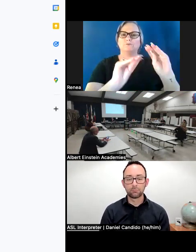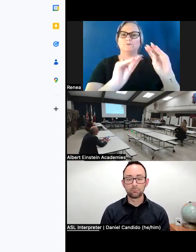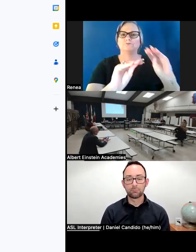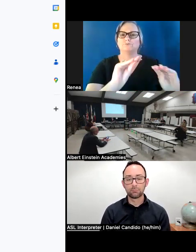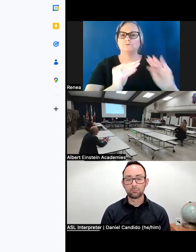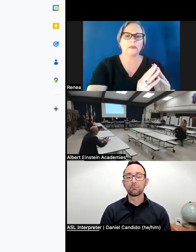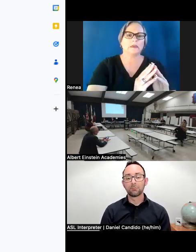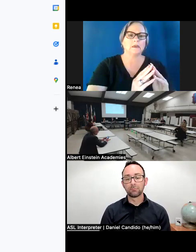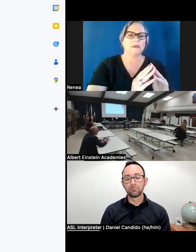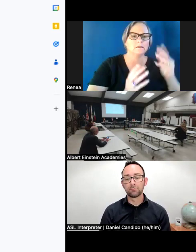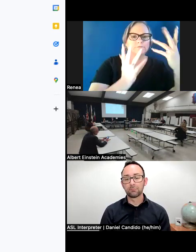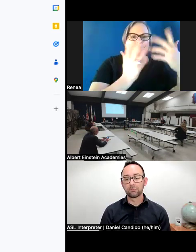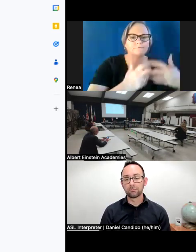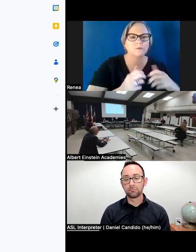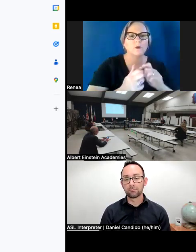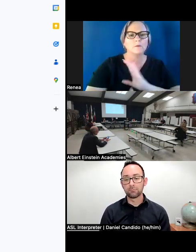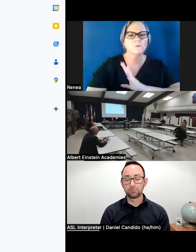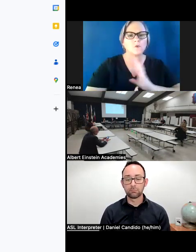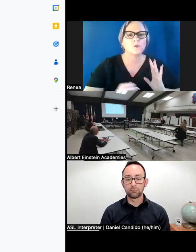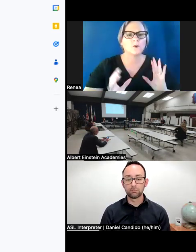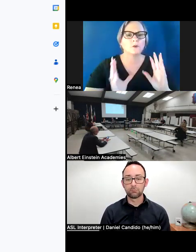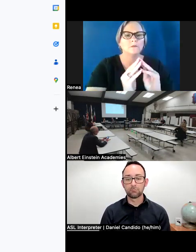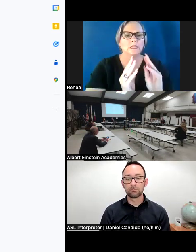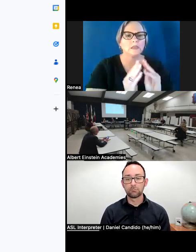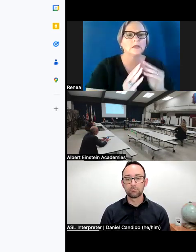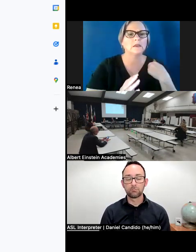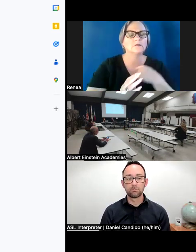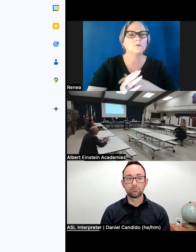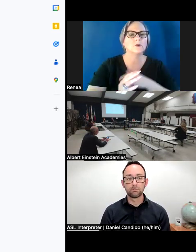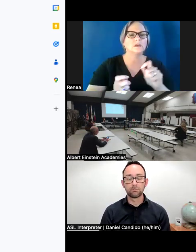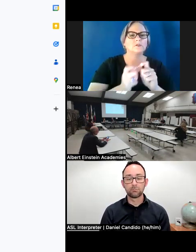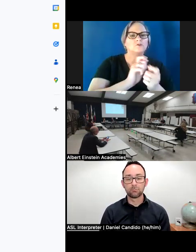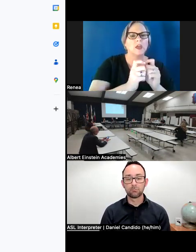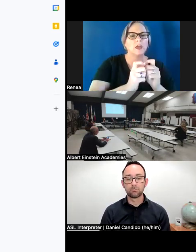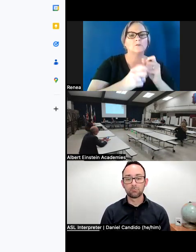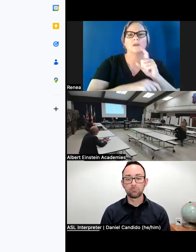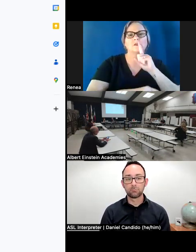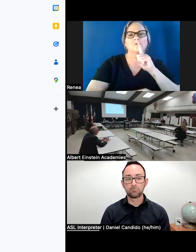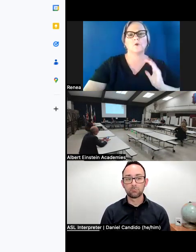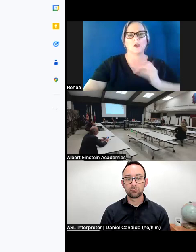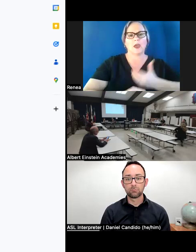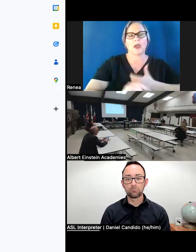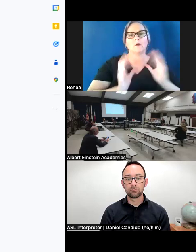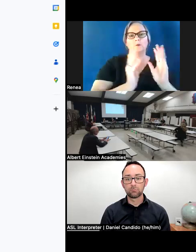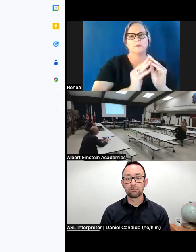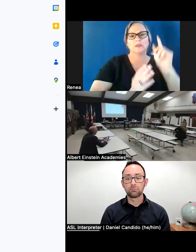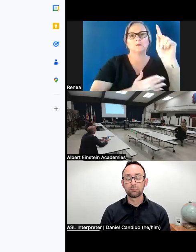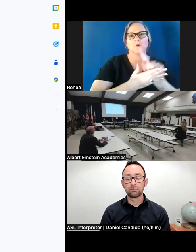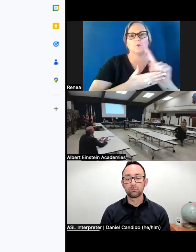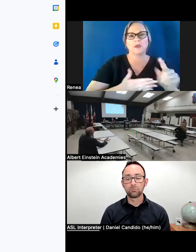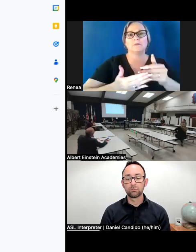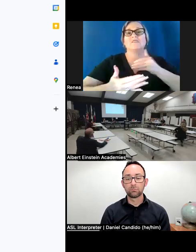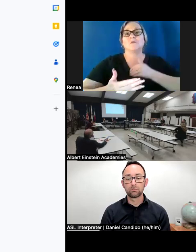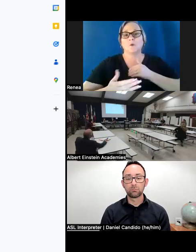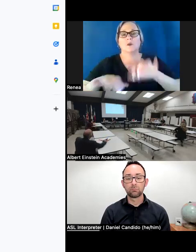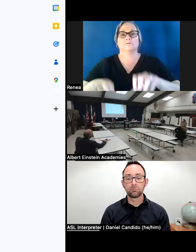trustee meetings. We made this shift this year to make sure our meetings were always a week before the board meetings. And that's been